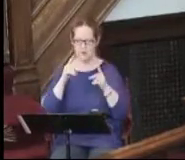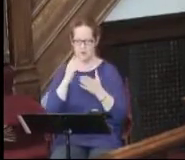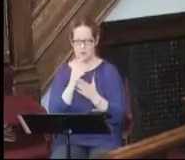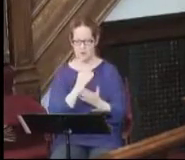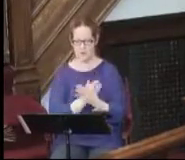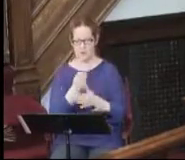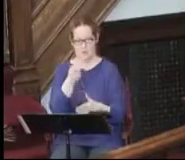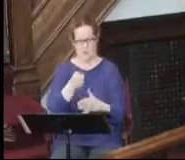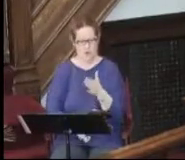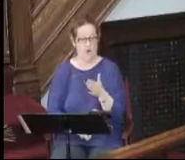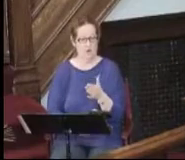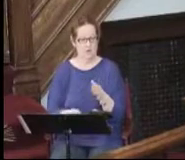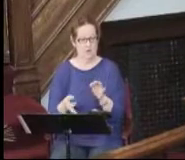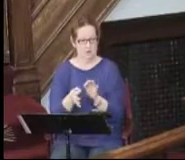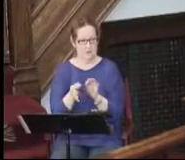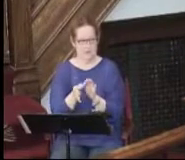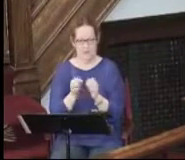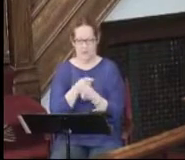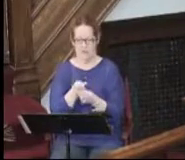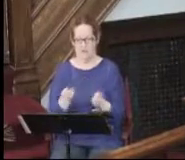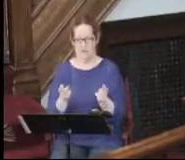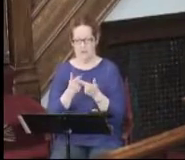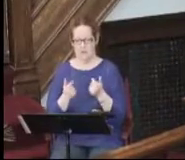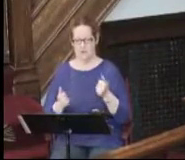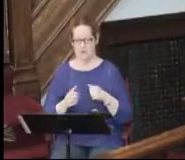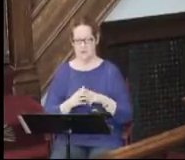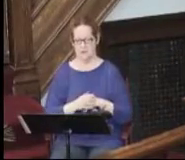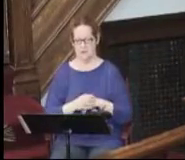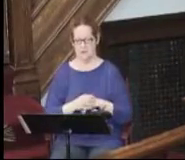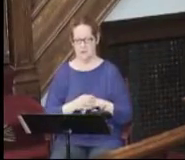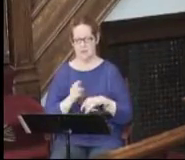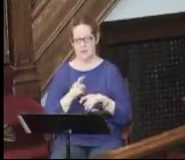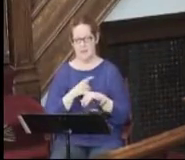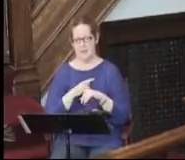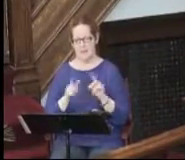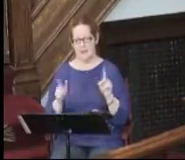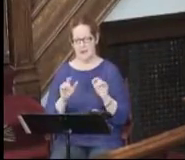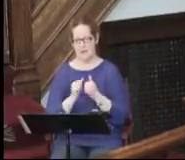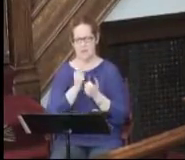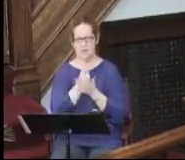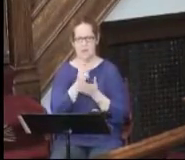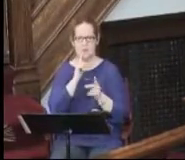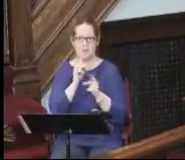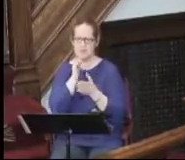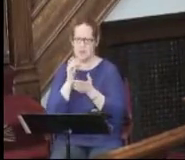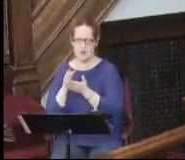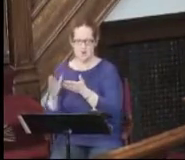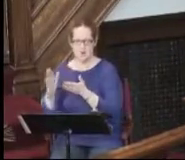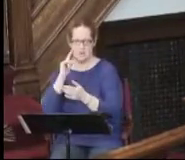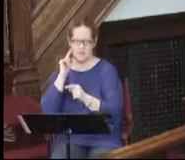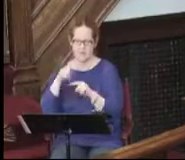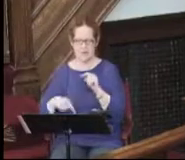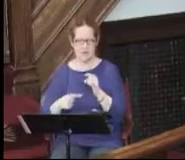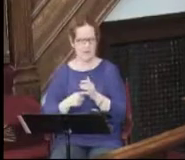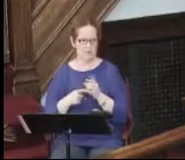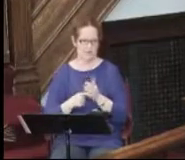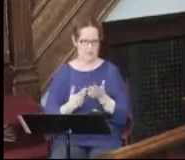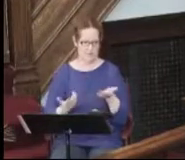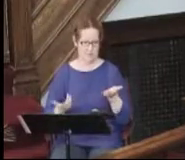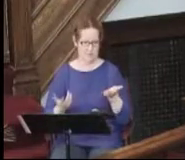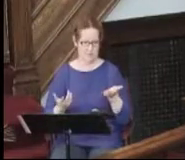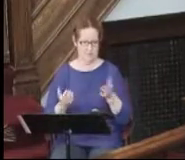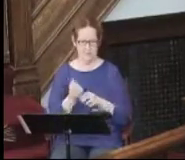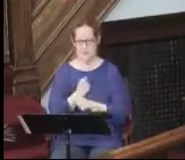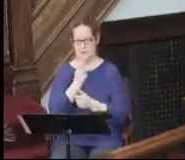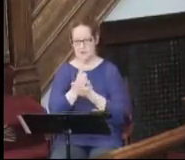we charge for most of those courses and for those retreats. But how do we make sure that someone's not excluded because of financial reasons, to